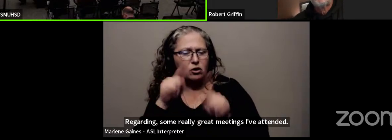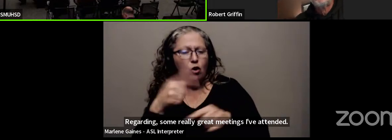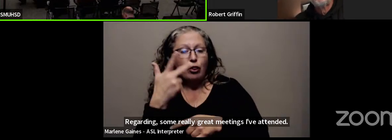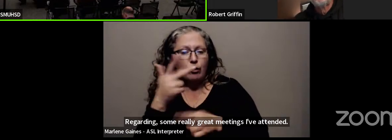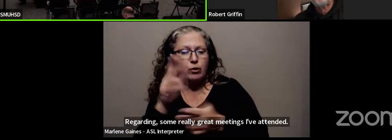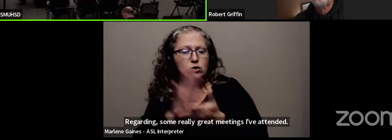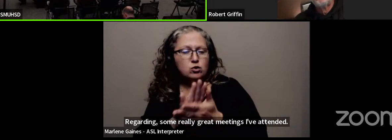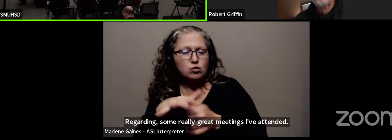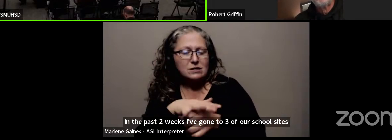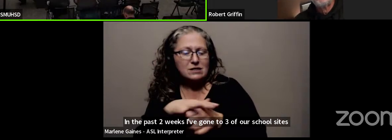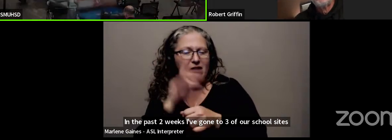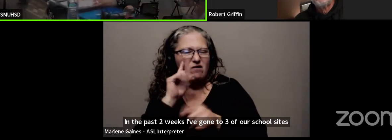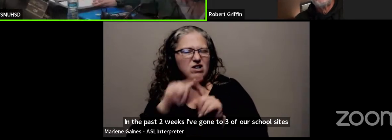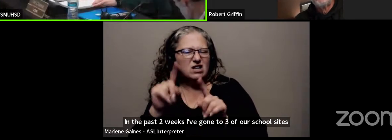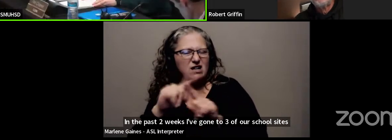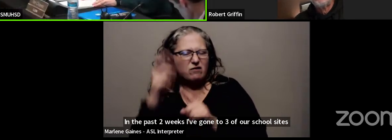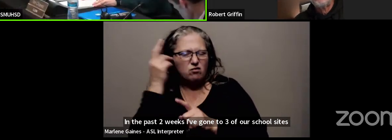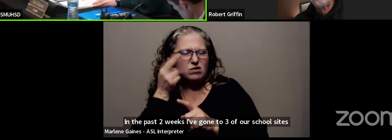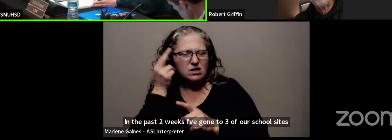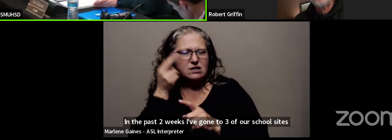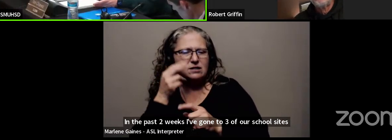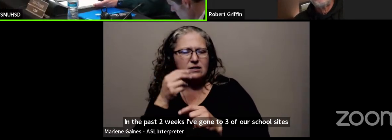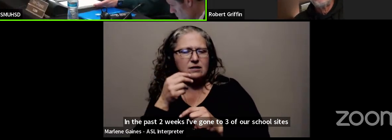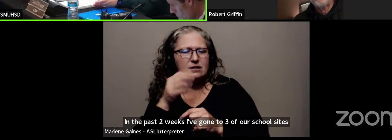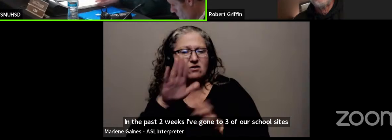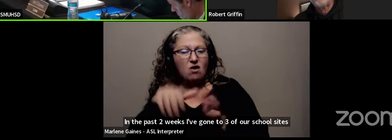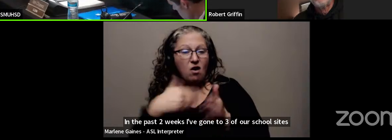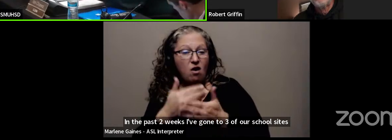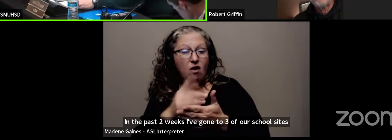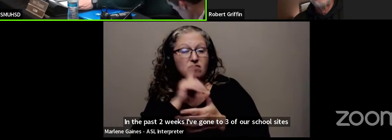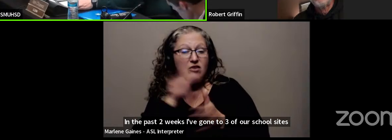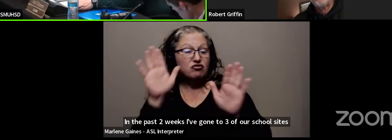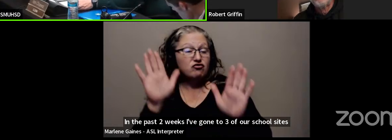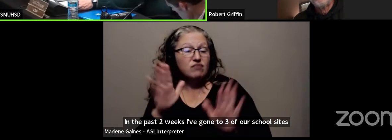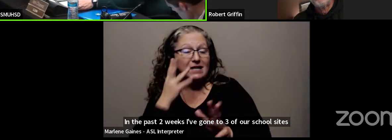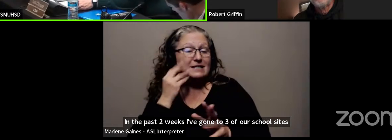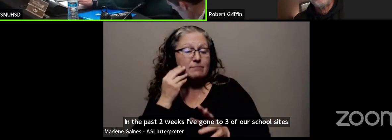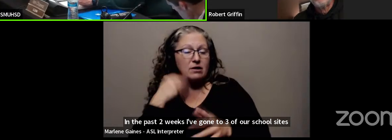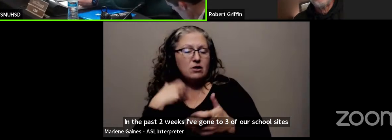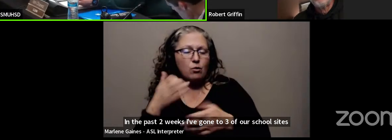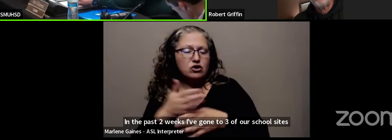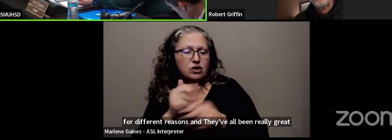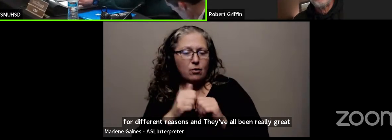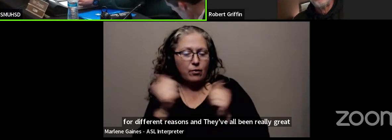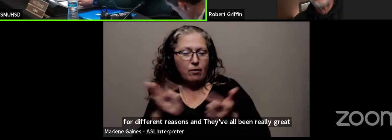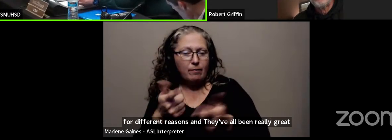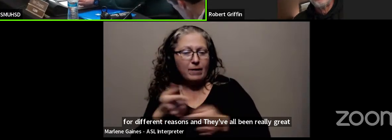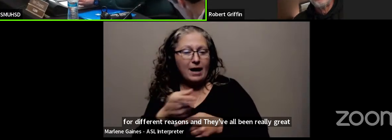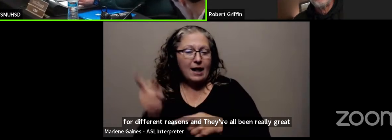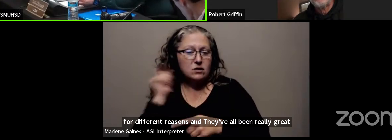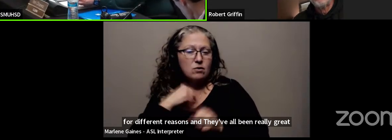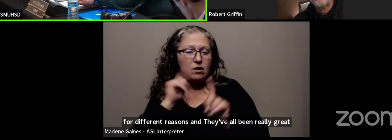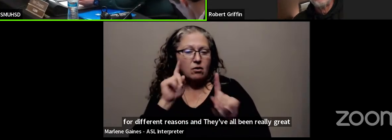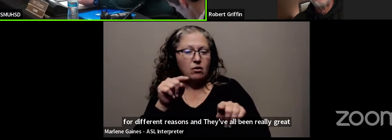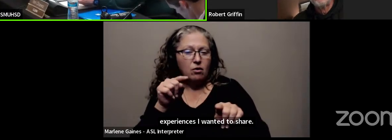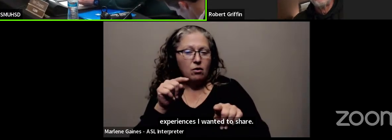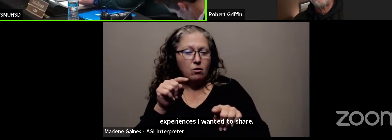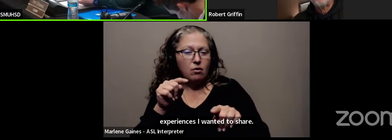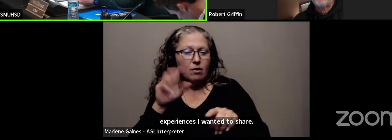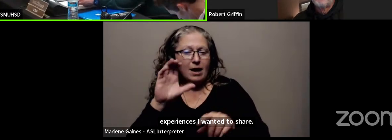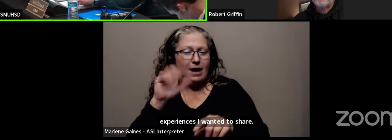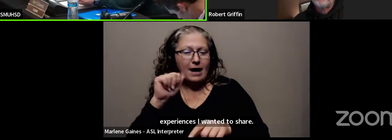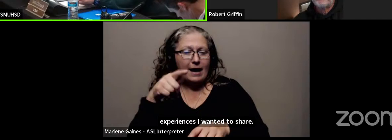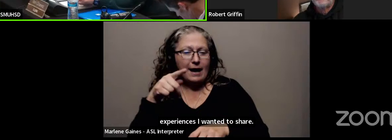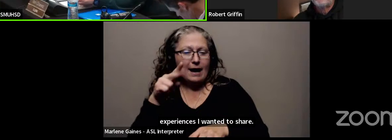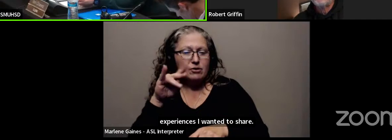our school sites for different reasons, and they've all been really great experiences I wanted to share. Last week, I attended the